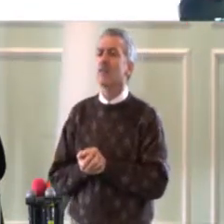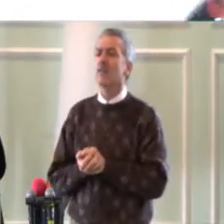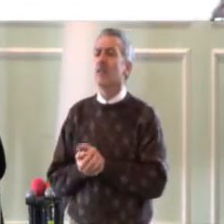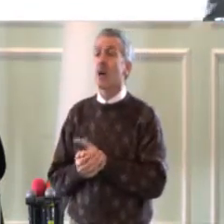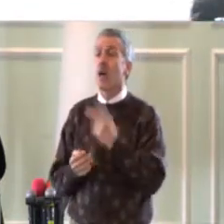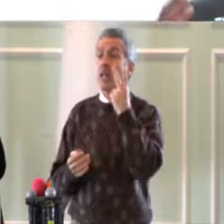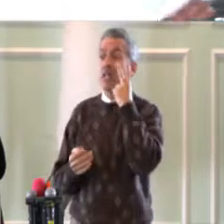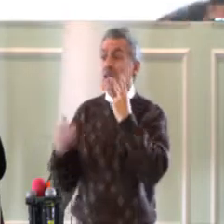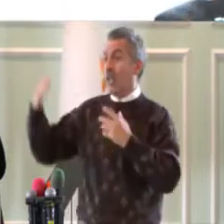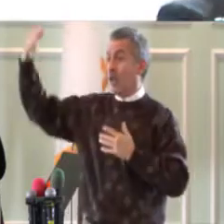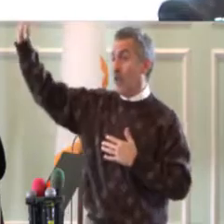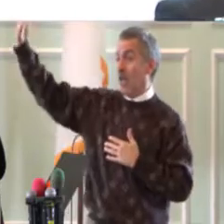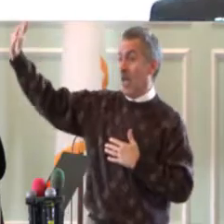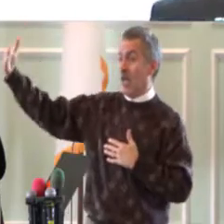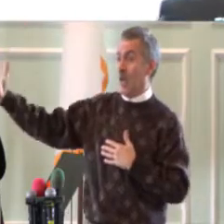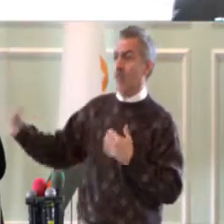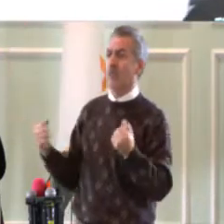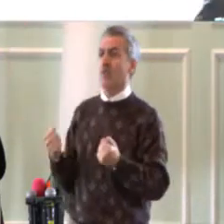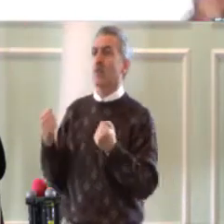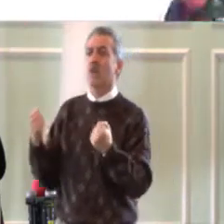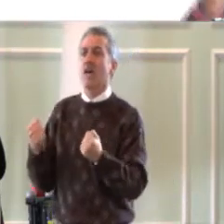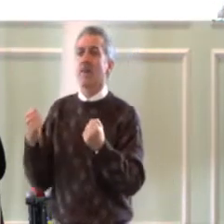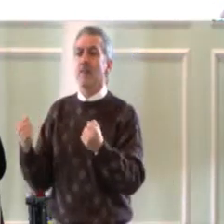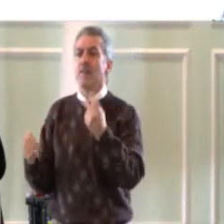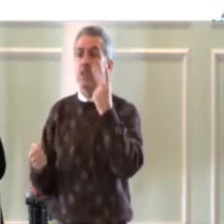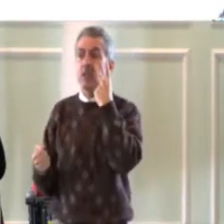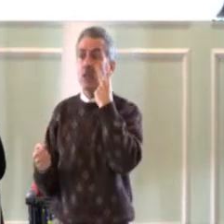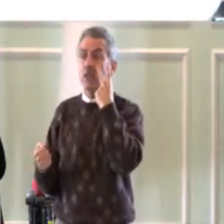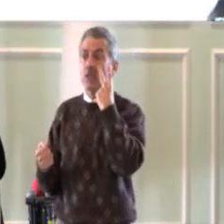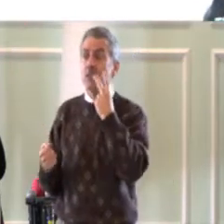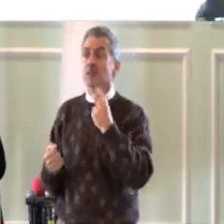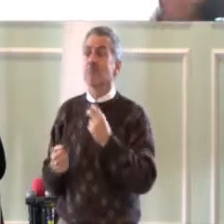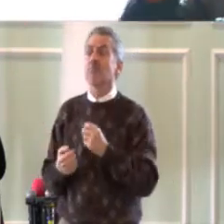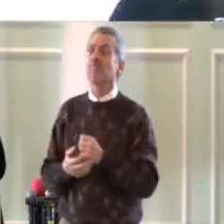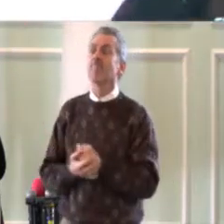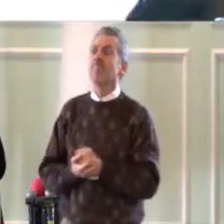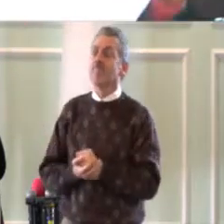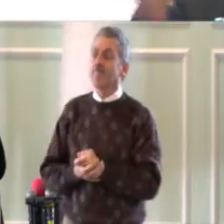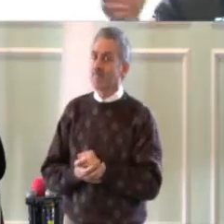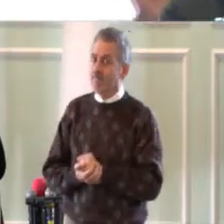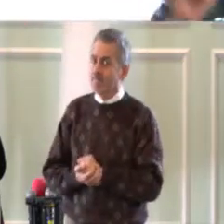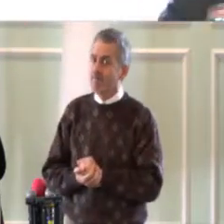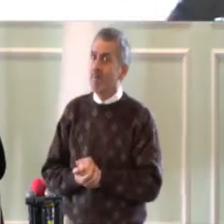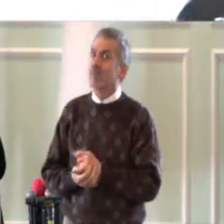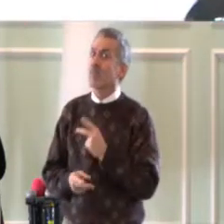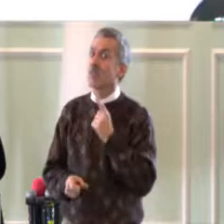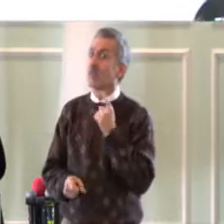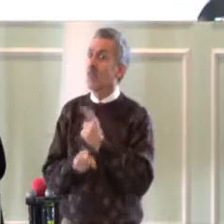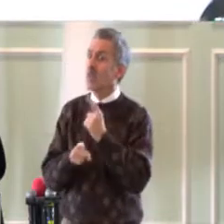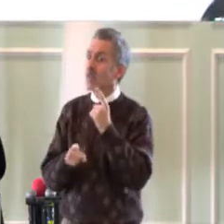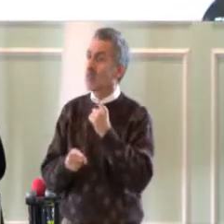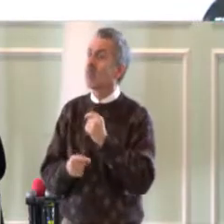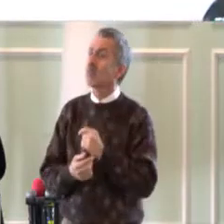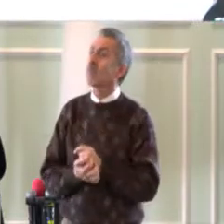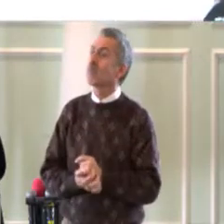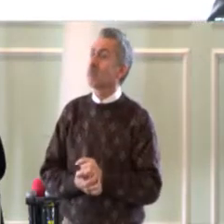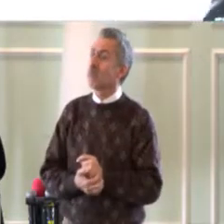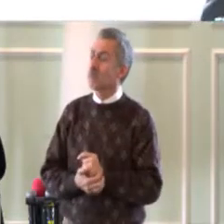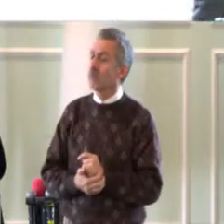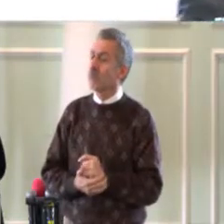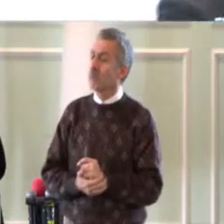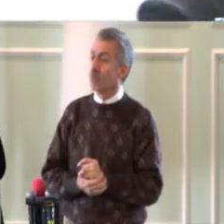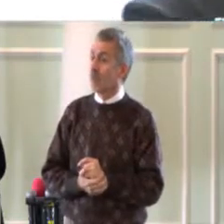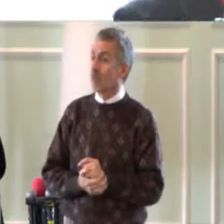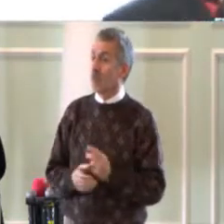side of the highway, as we were driving, she looked and she says, you know what? I think you're right. And I said,